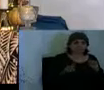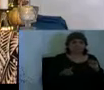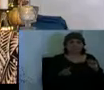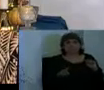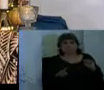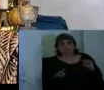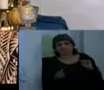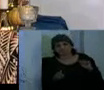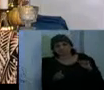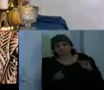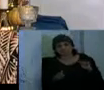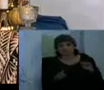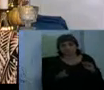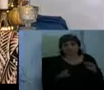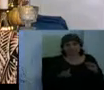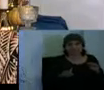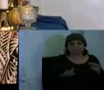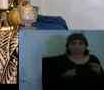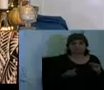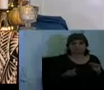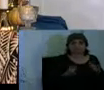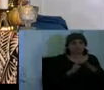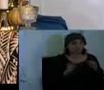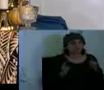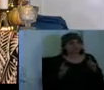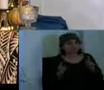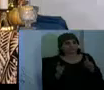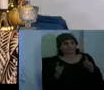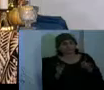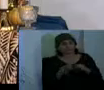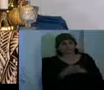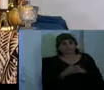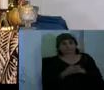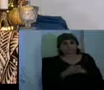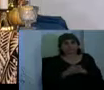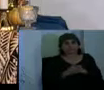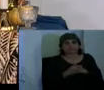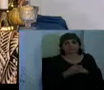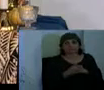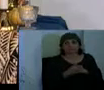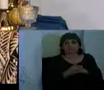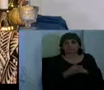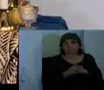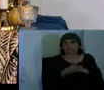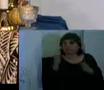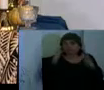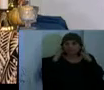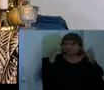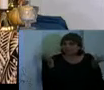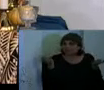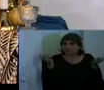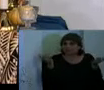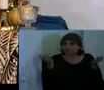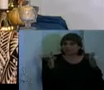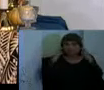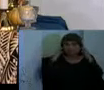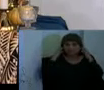heartache, but it's moist like the texture